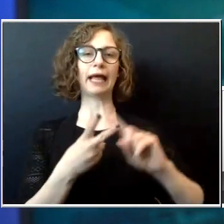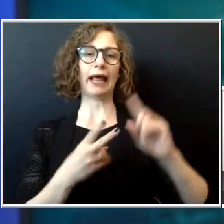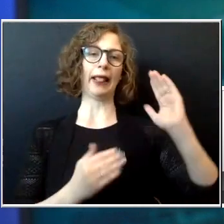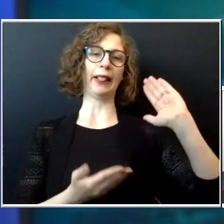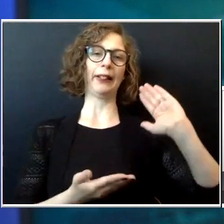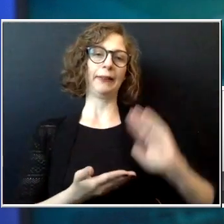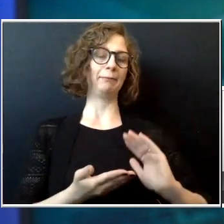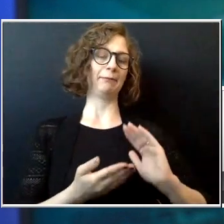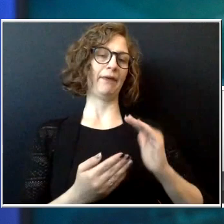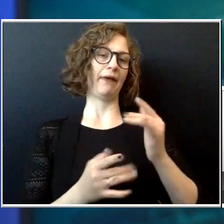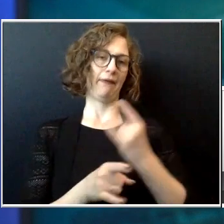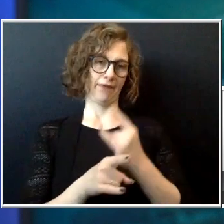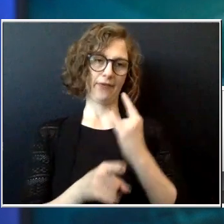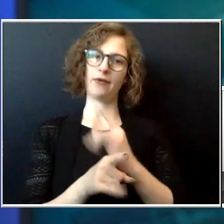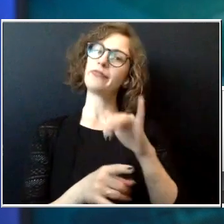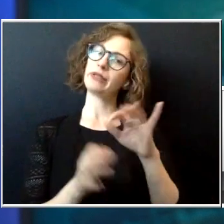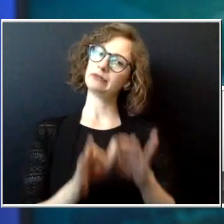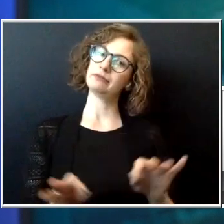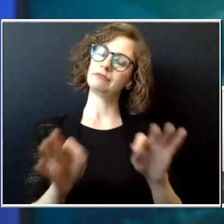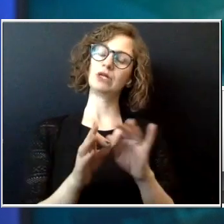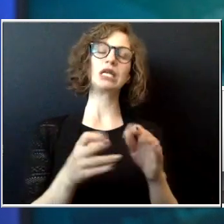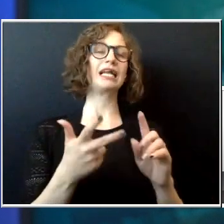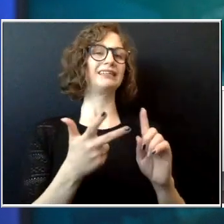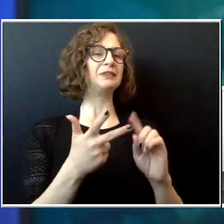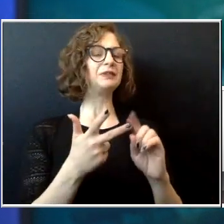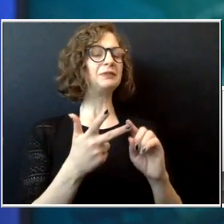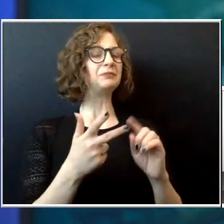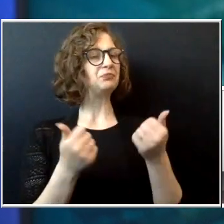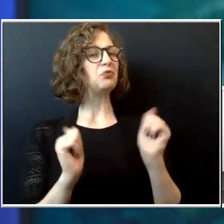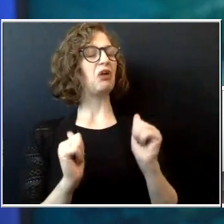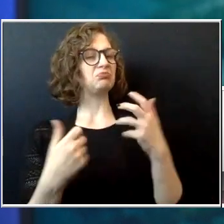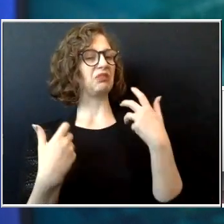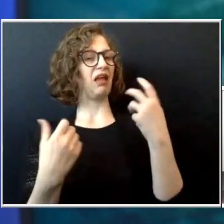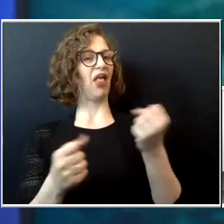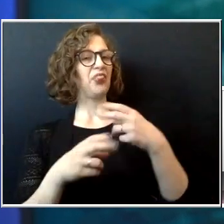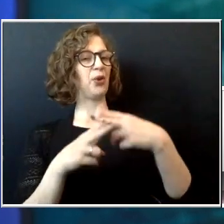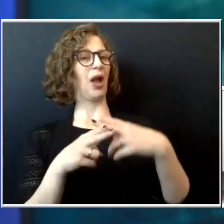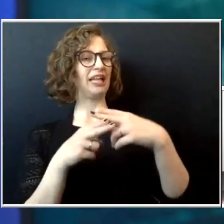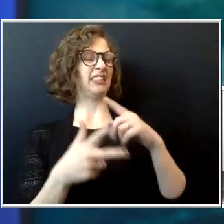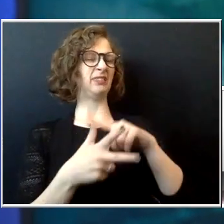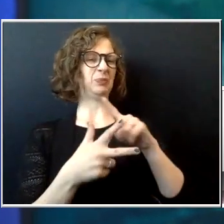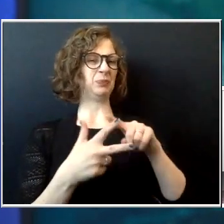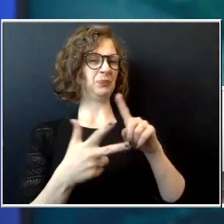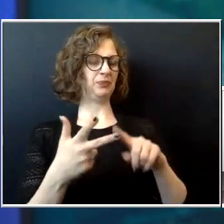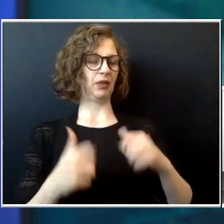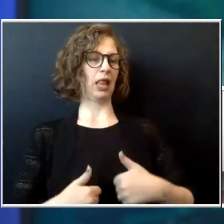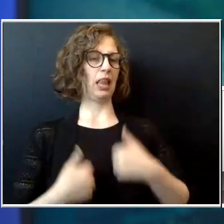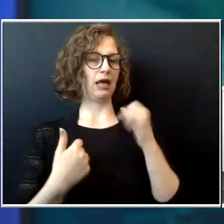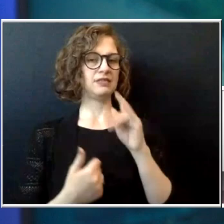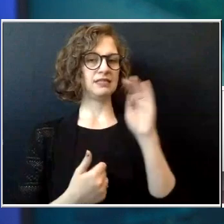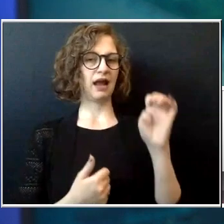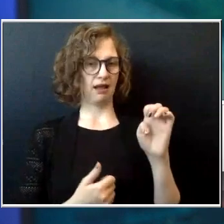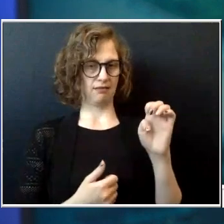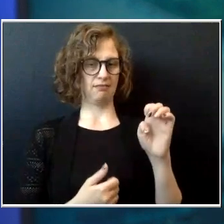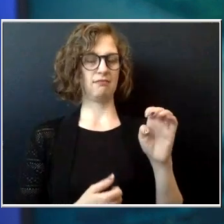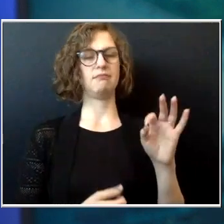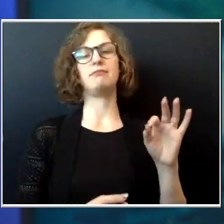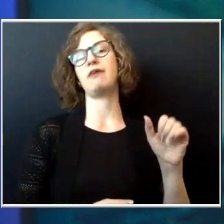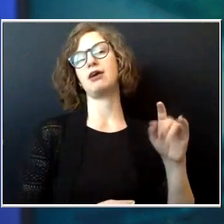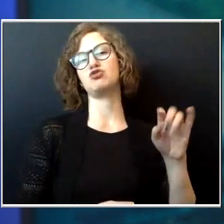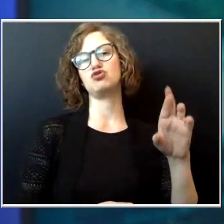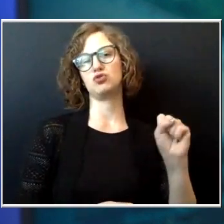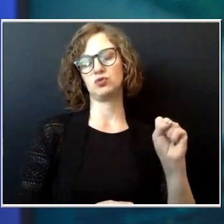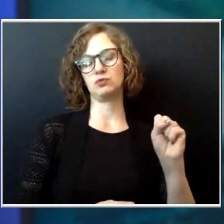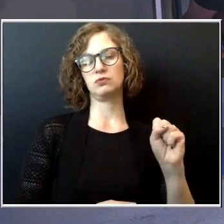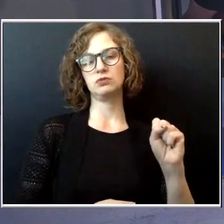achieve a healthy weight is ideal. Those are what I call the lifestyle factors that we can target to reduce our risk of breast